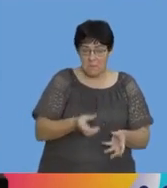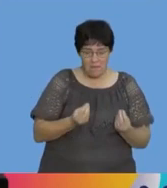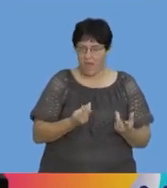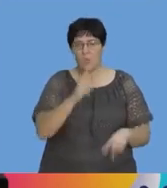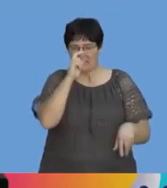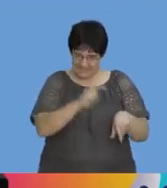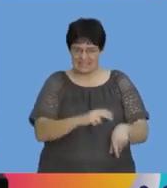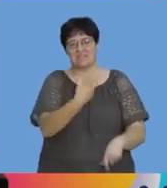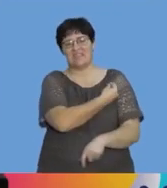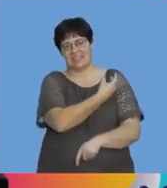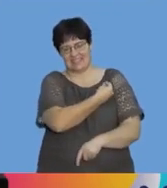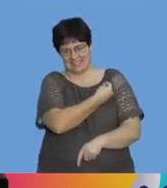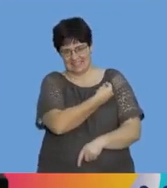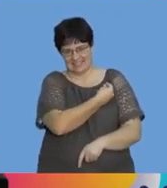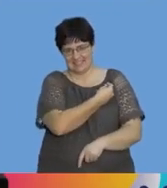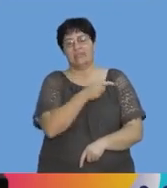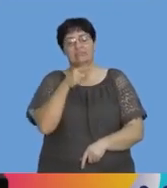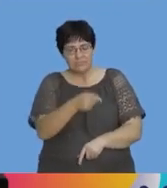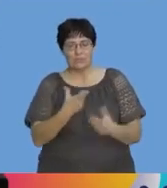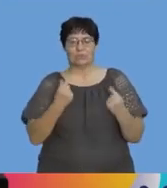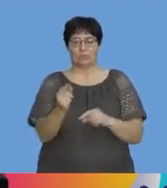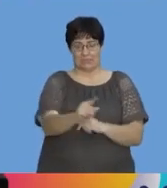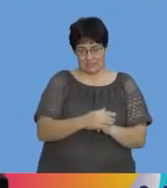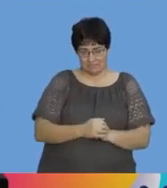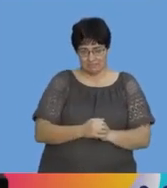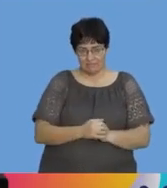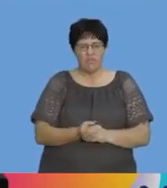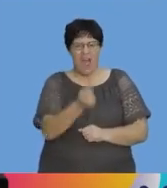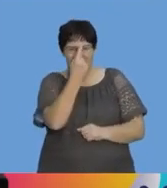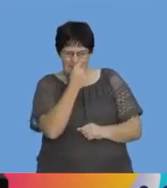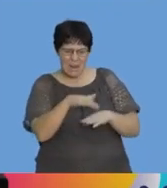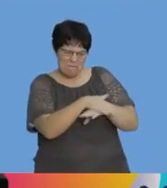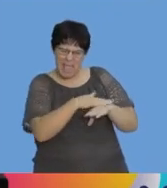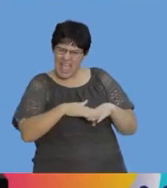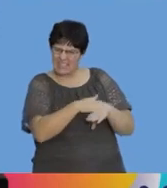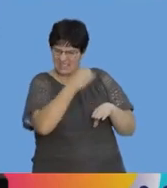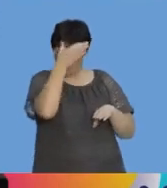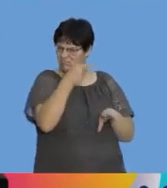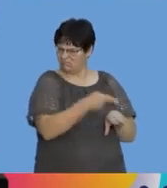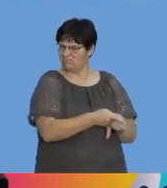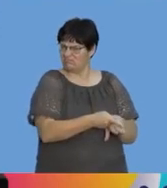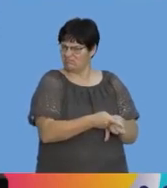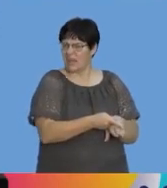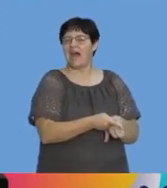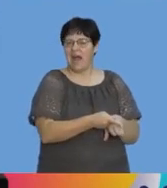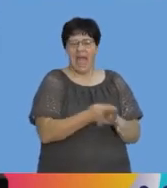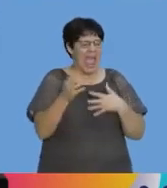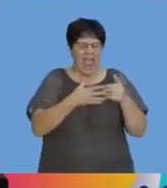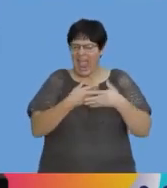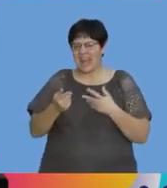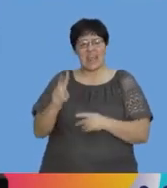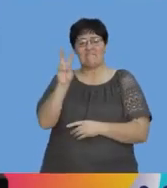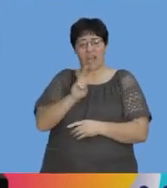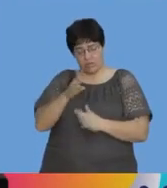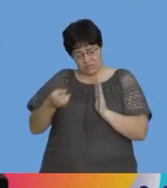vaccine, etc. What is the virus going to do? So if you understand those basic concepts, any piece that your